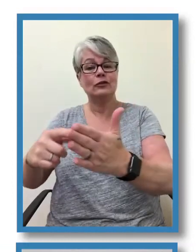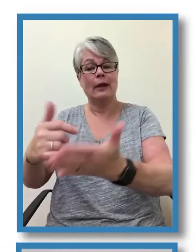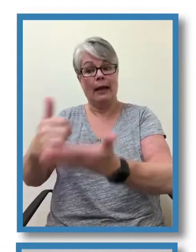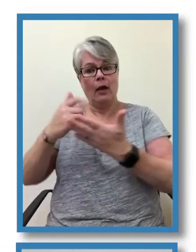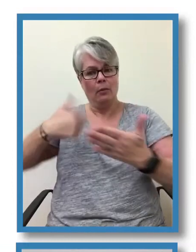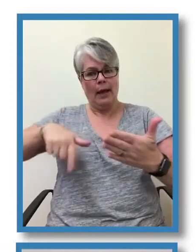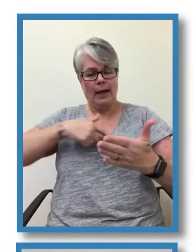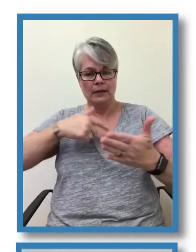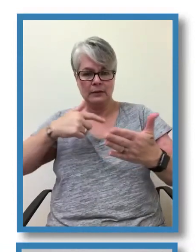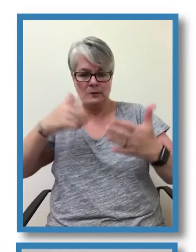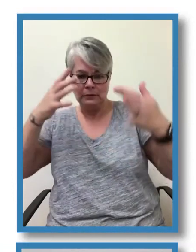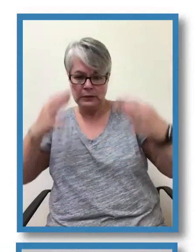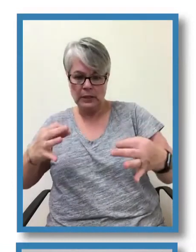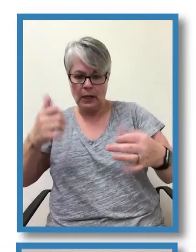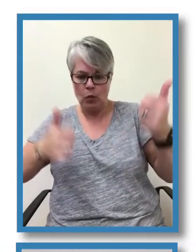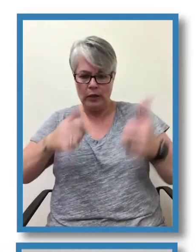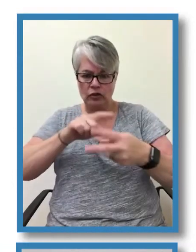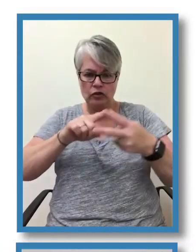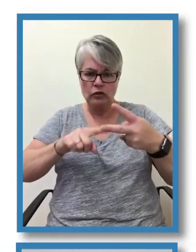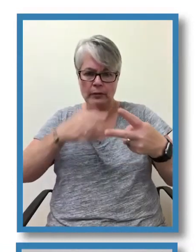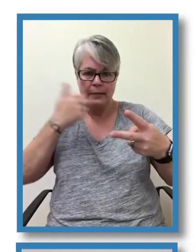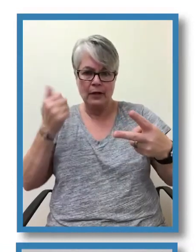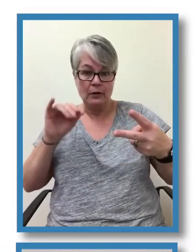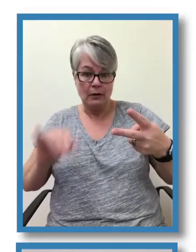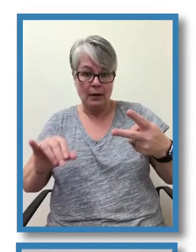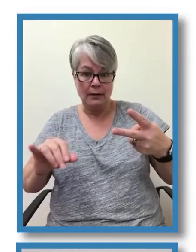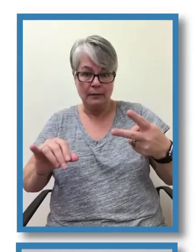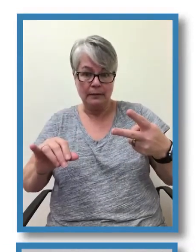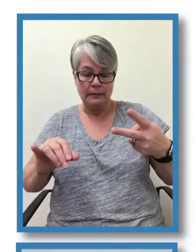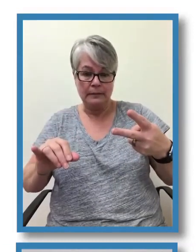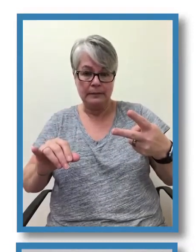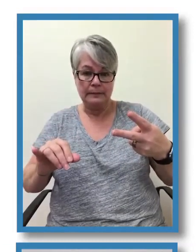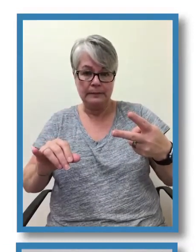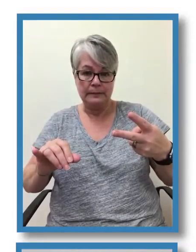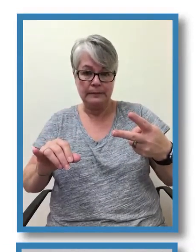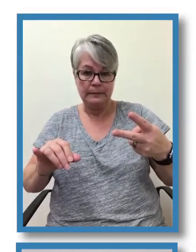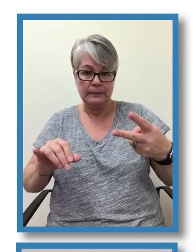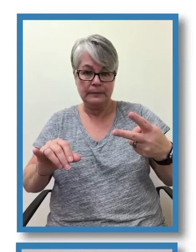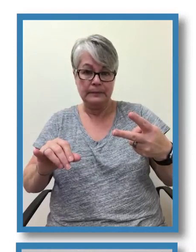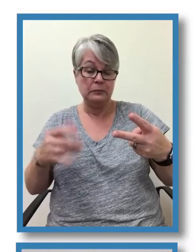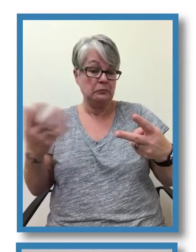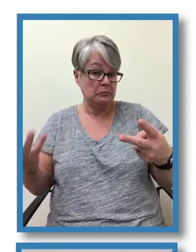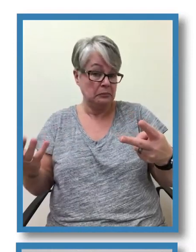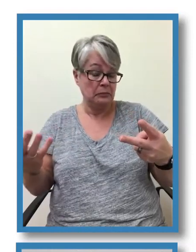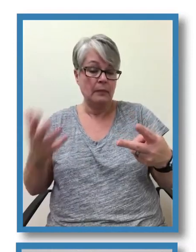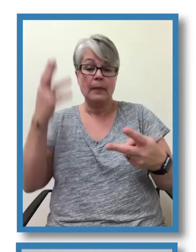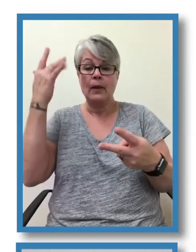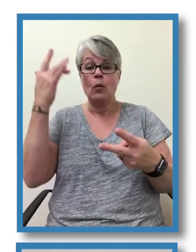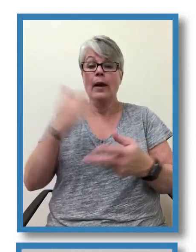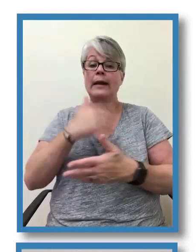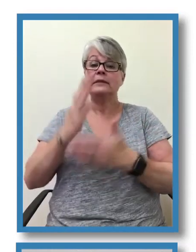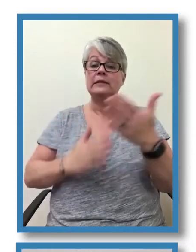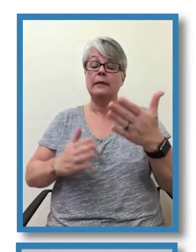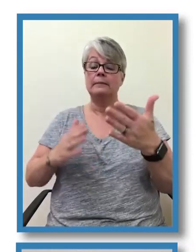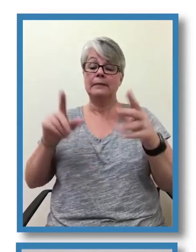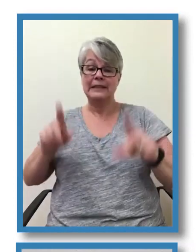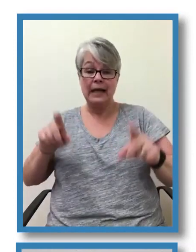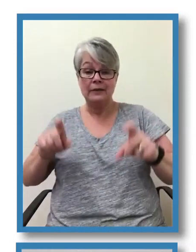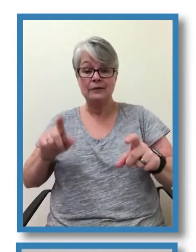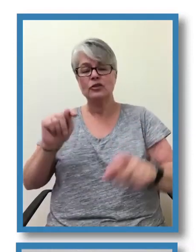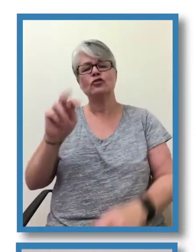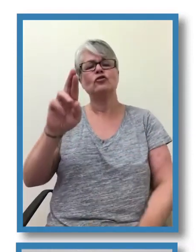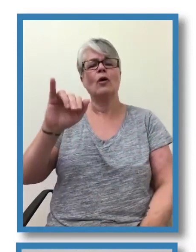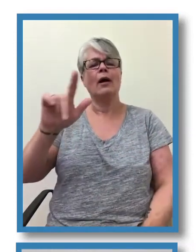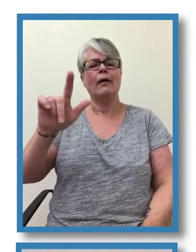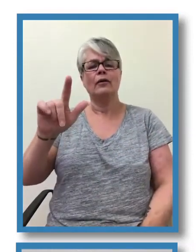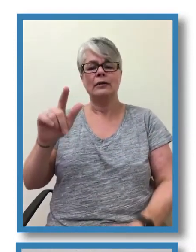where they have not been successful. In this particular intervention study, which is going to be starting later this year, people with late,